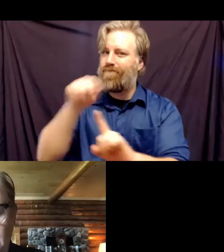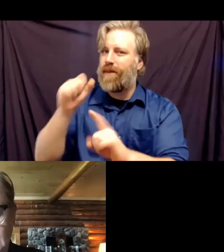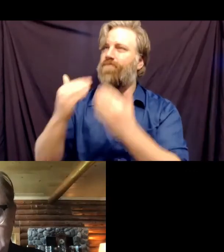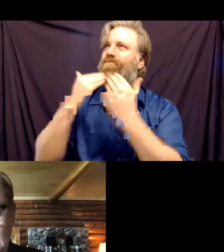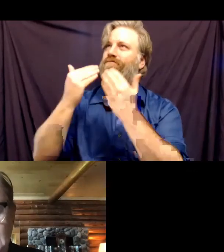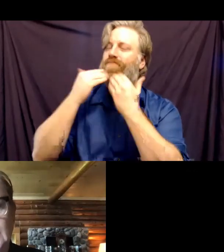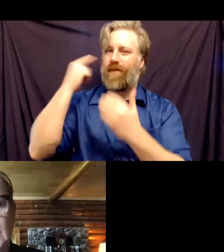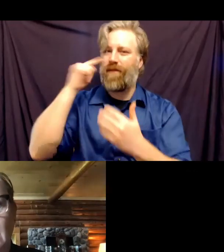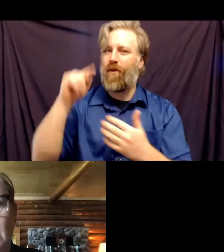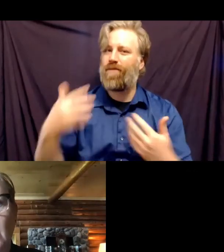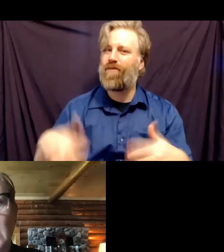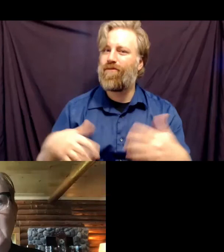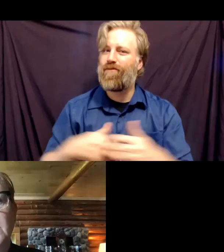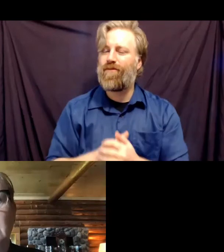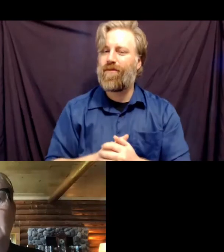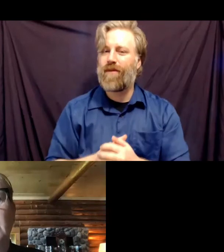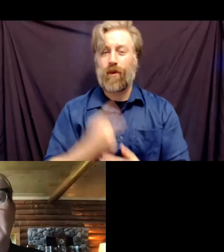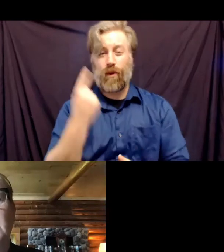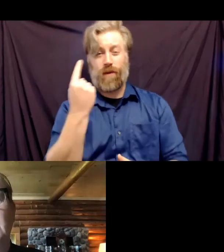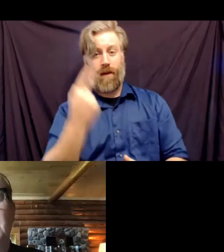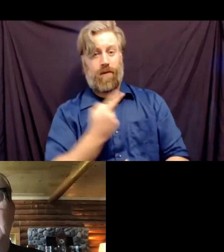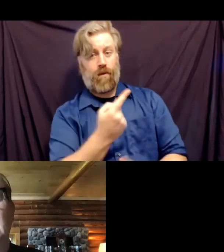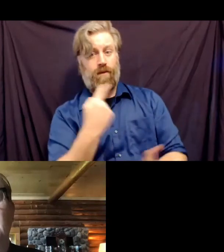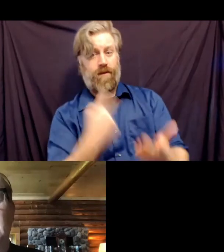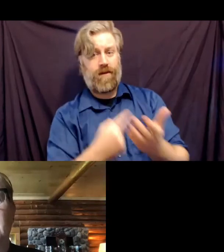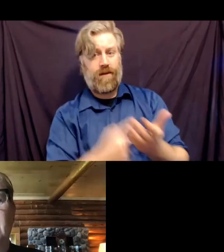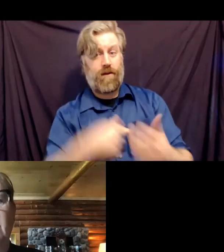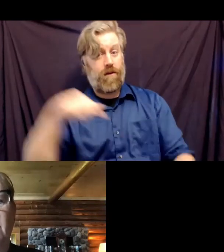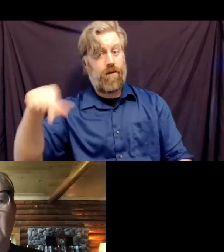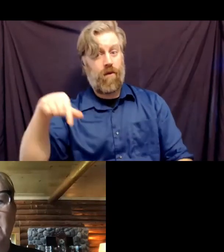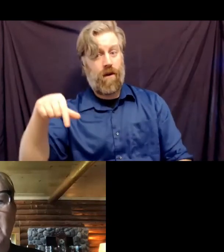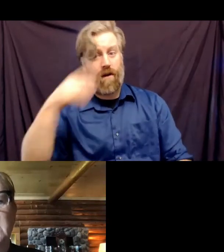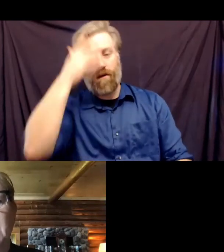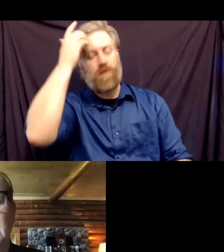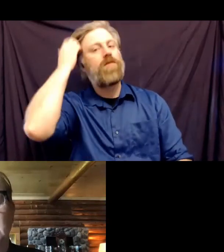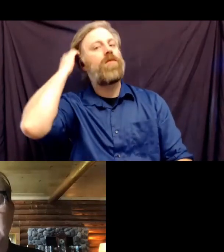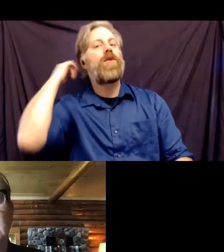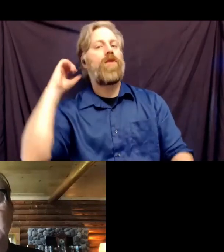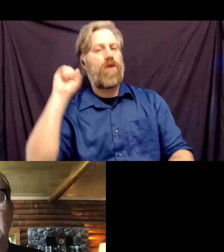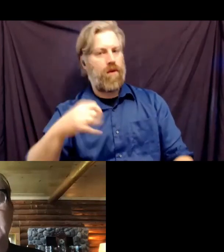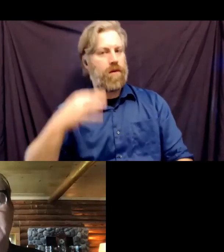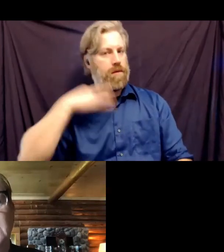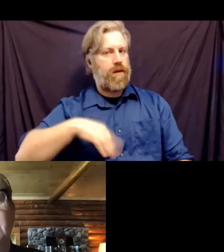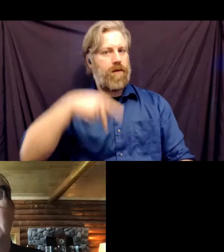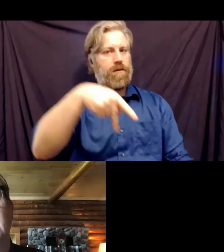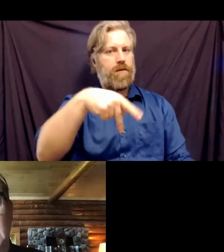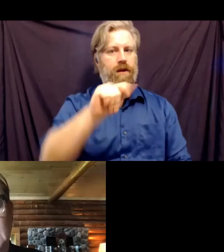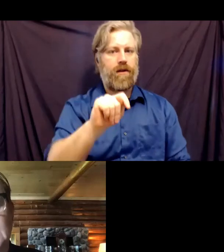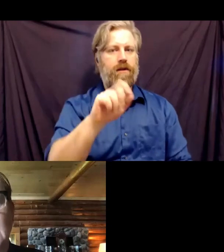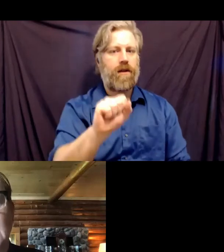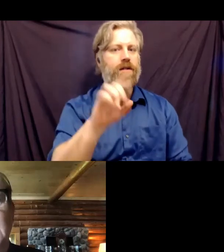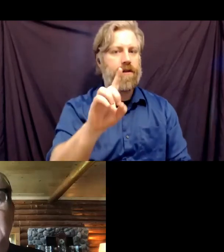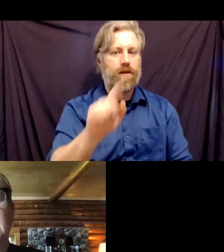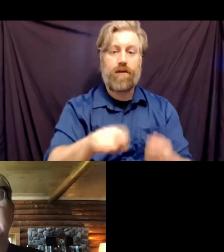have discussed is how Qigong really could be of benefit for post-traumatic stress disorder, especially for our